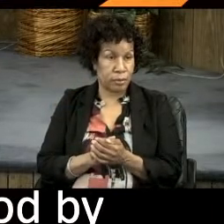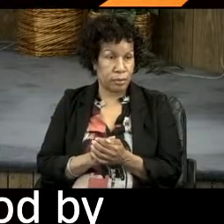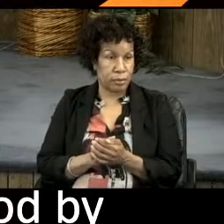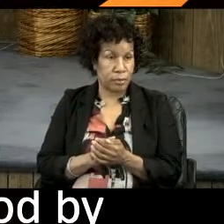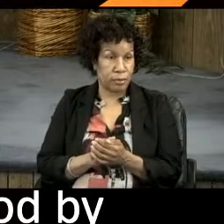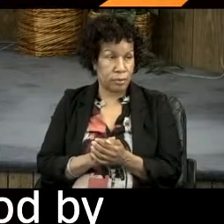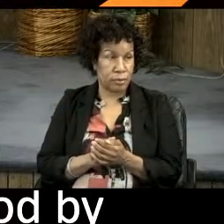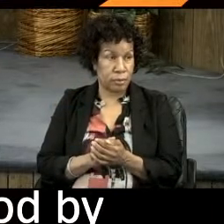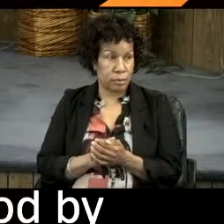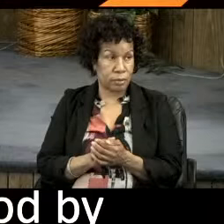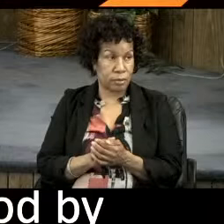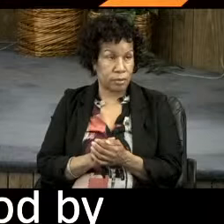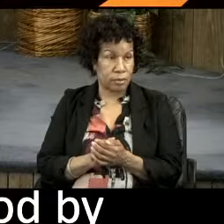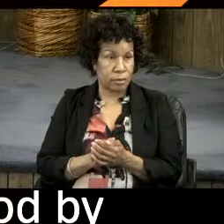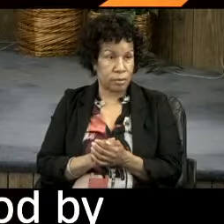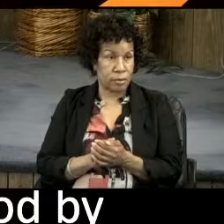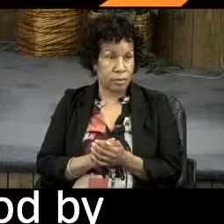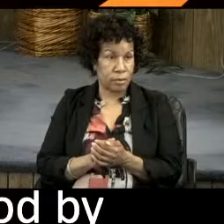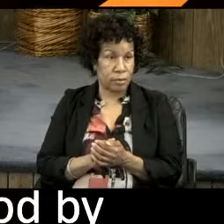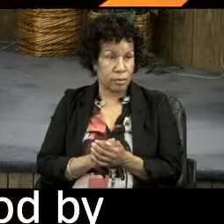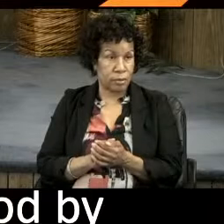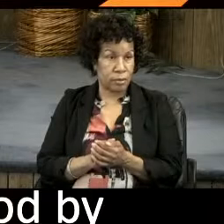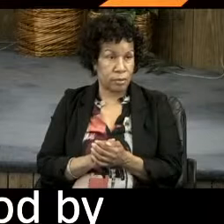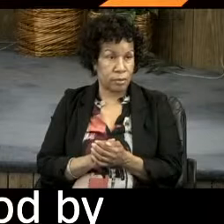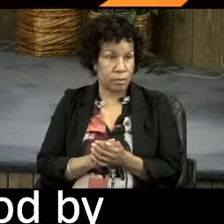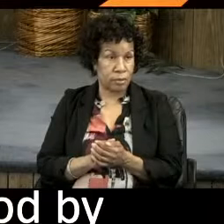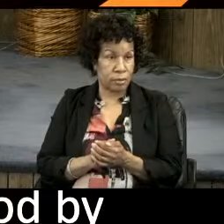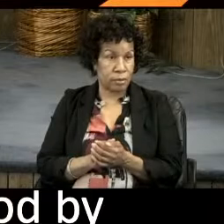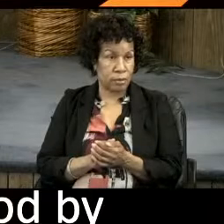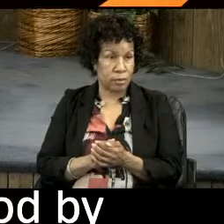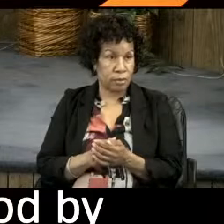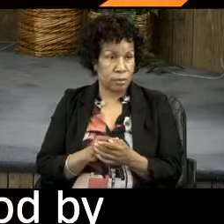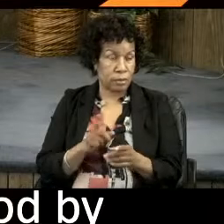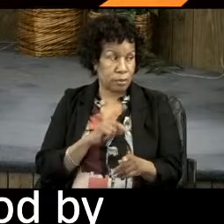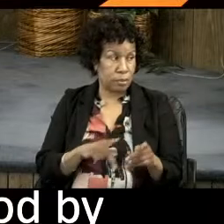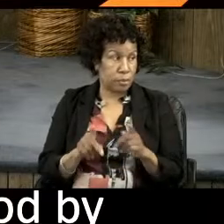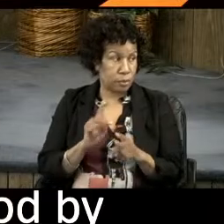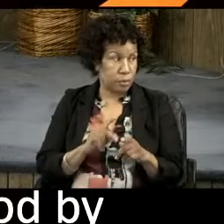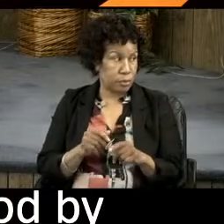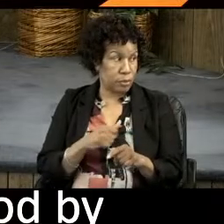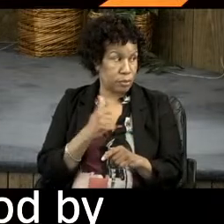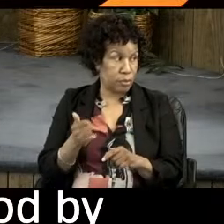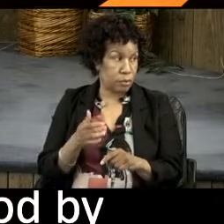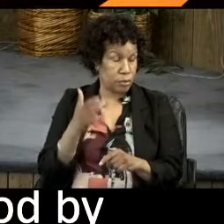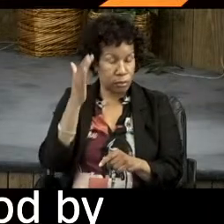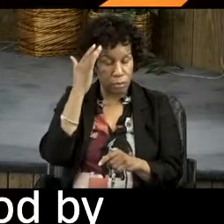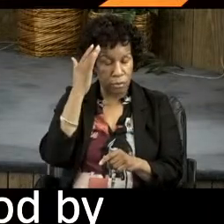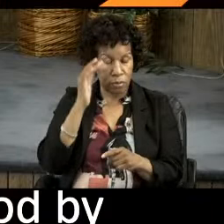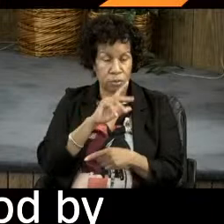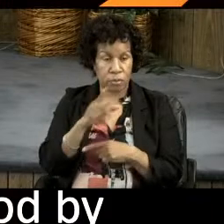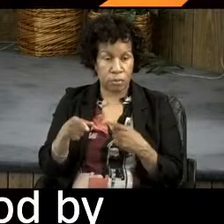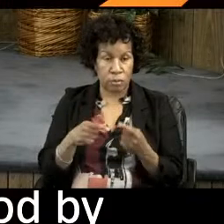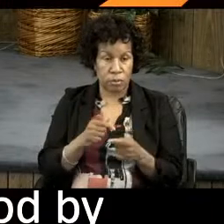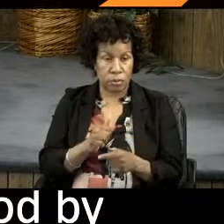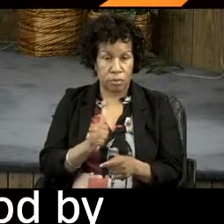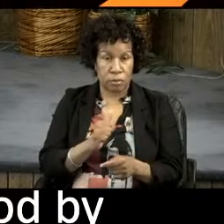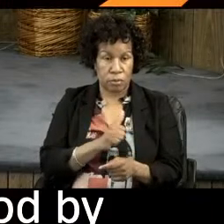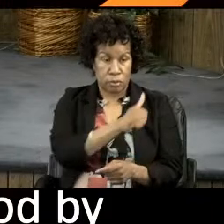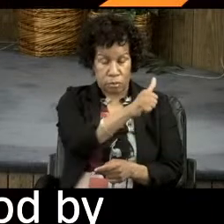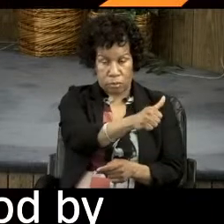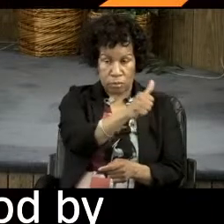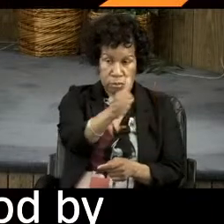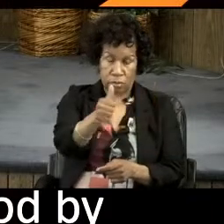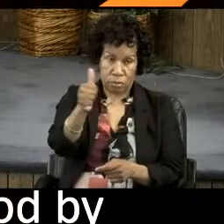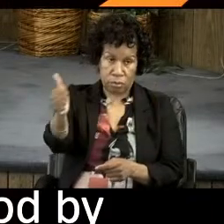said is a reproach upon God. They only thought about themselves. That's how I know they're